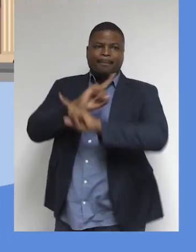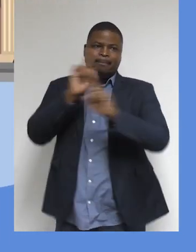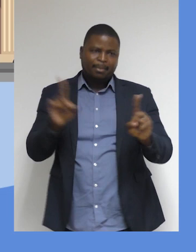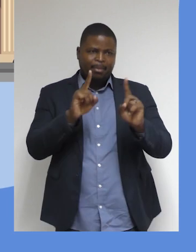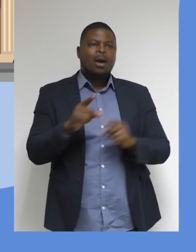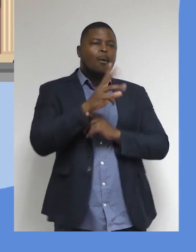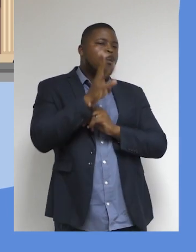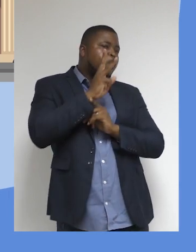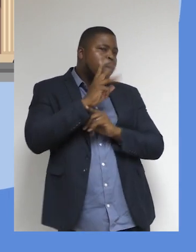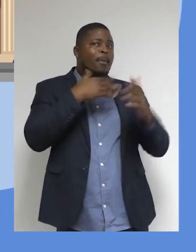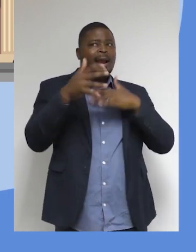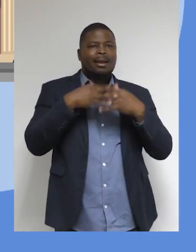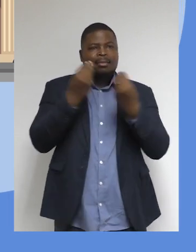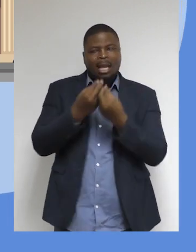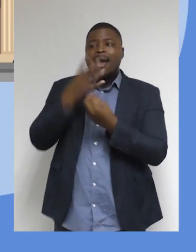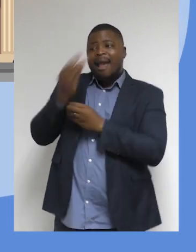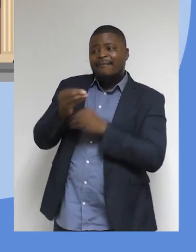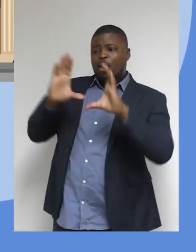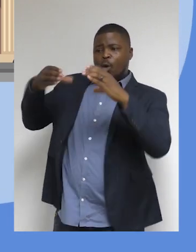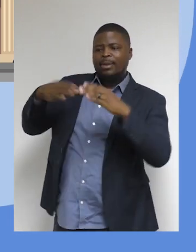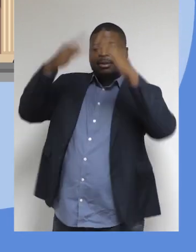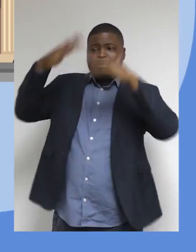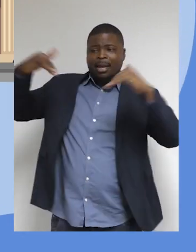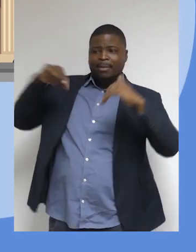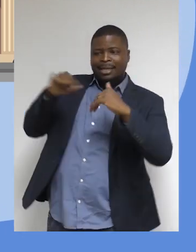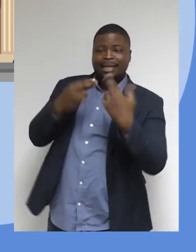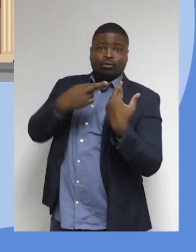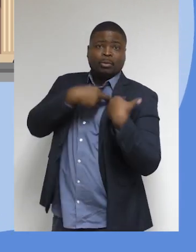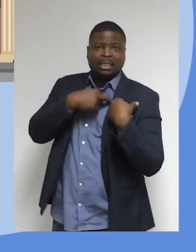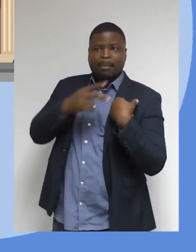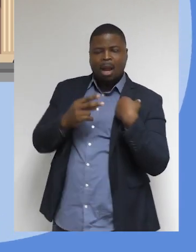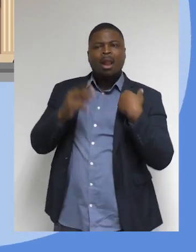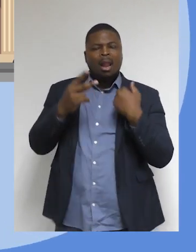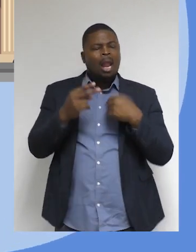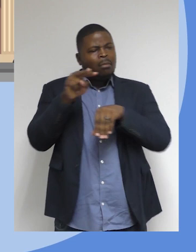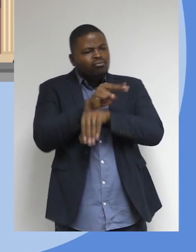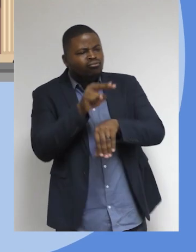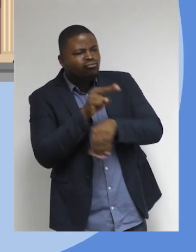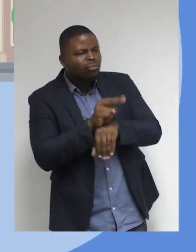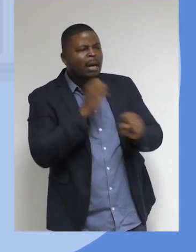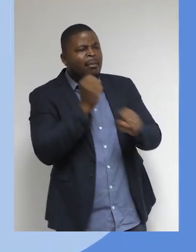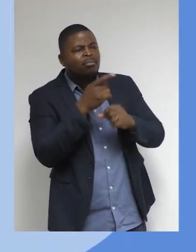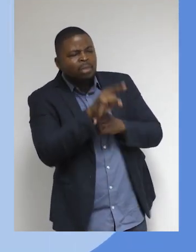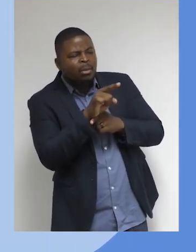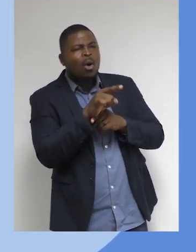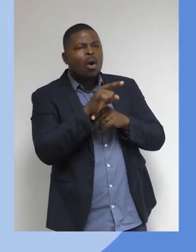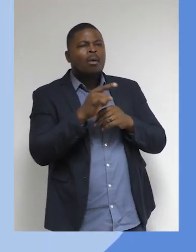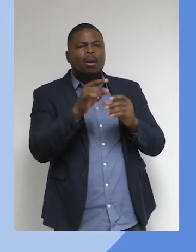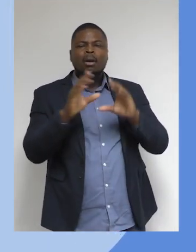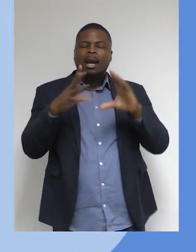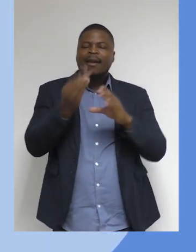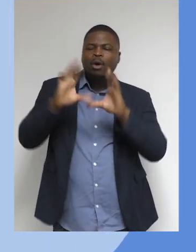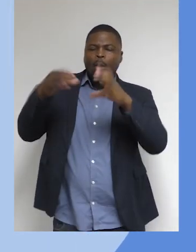of water. You can make a submission to a committee of Parliament that is responsible for the overseeing of public